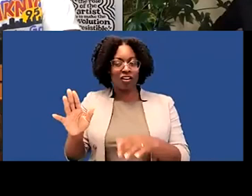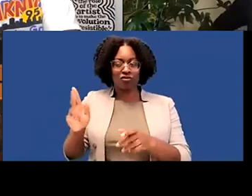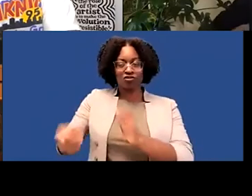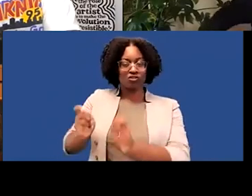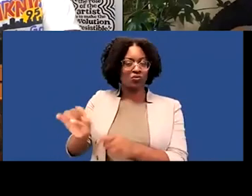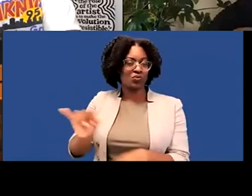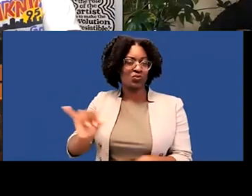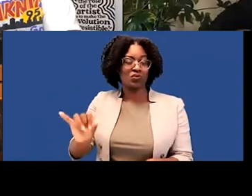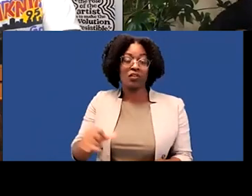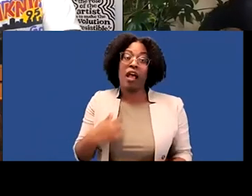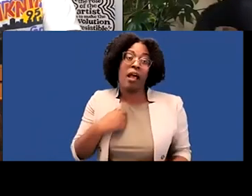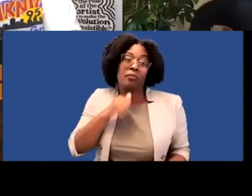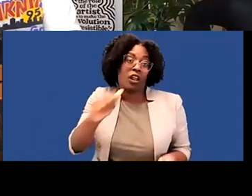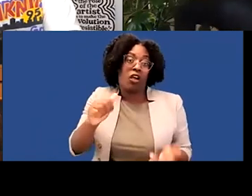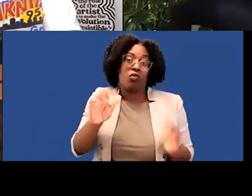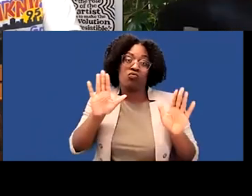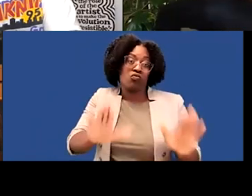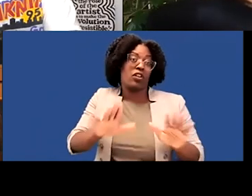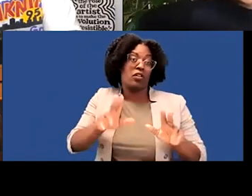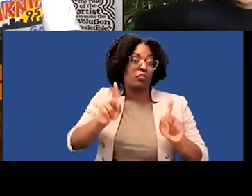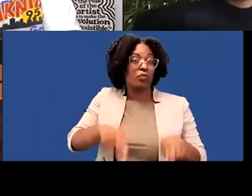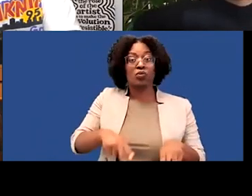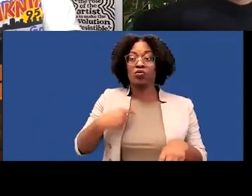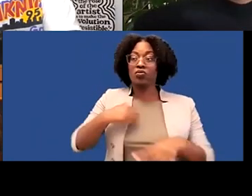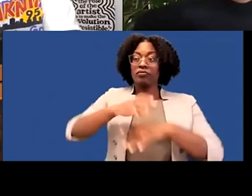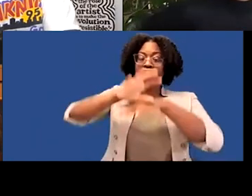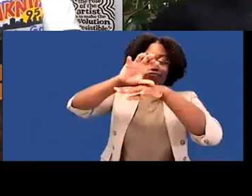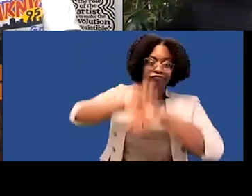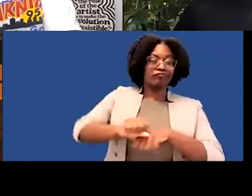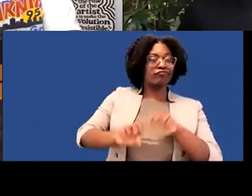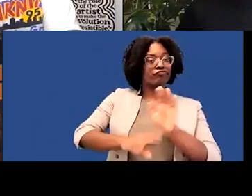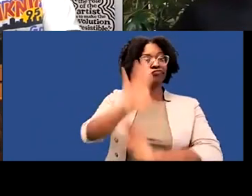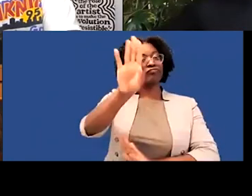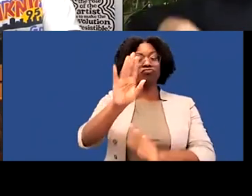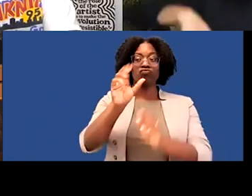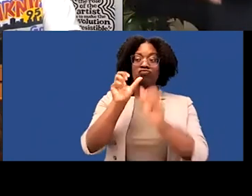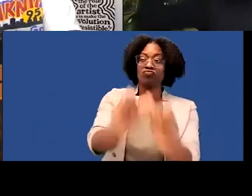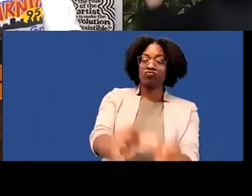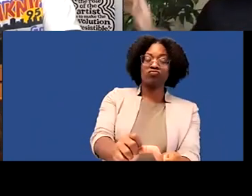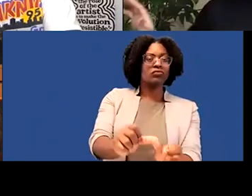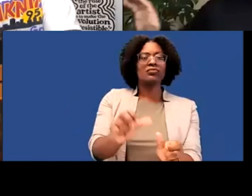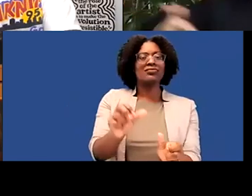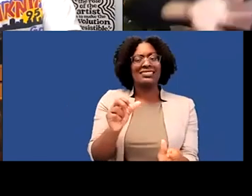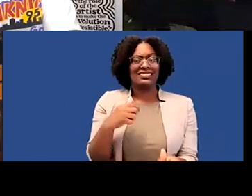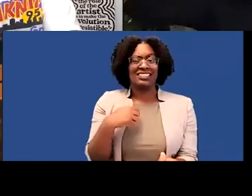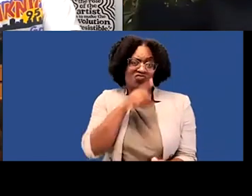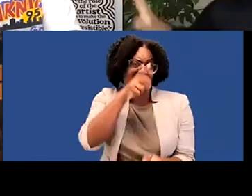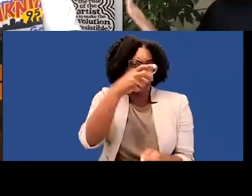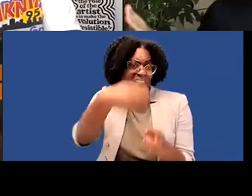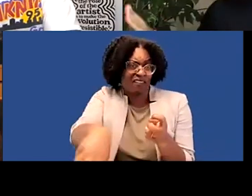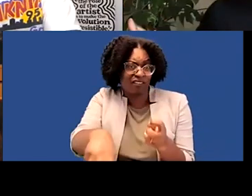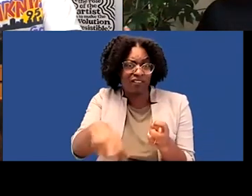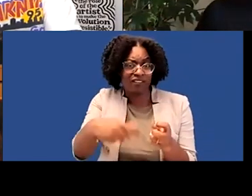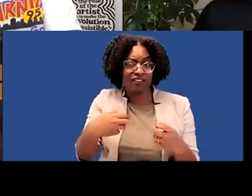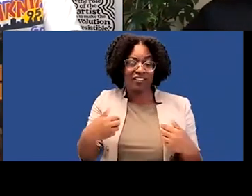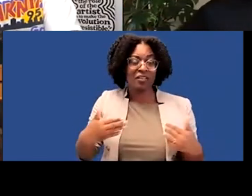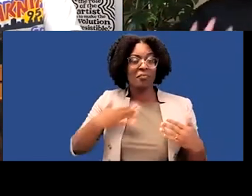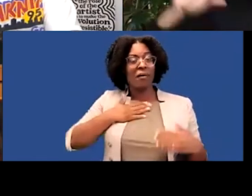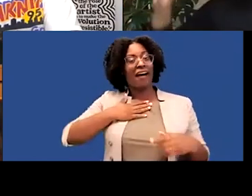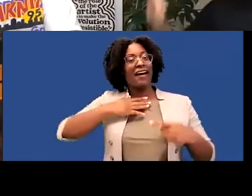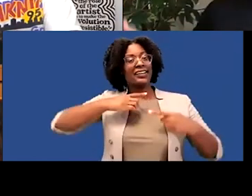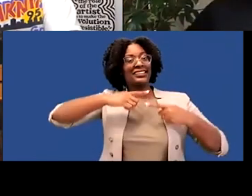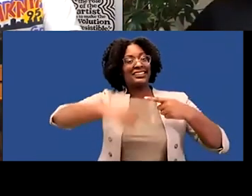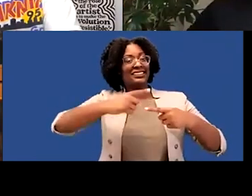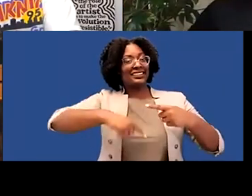So I know that about myself. I have my seasons and my cycles where I have to redo all of it, right, and get